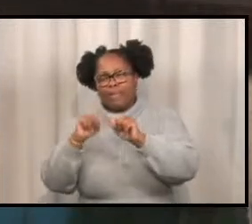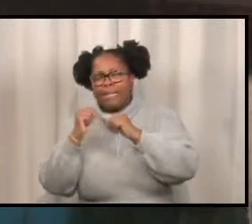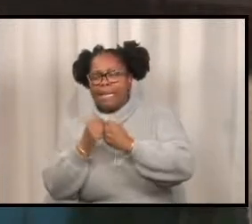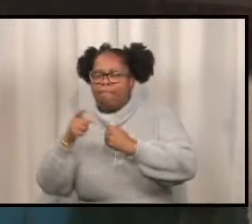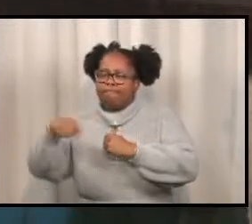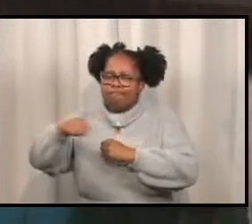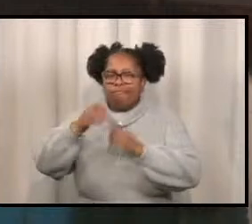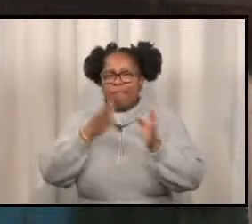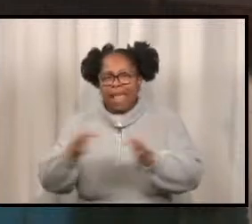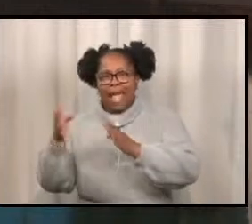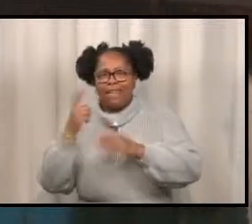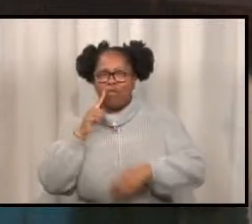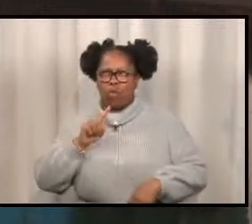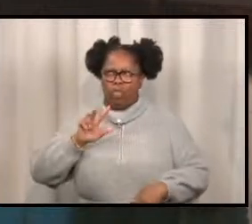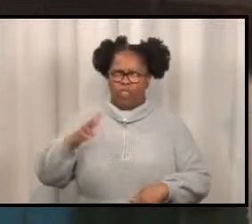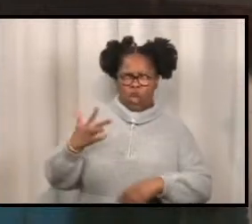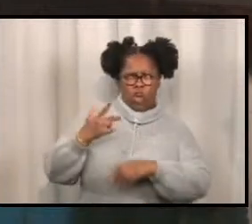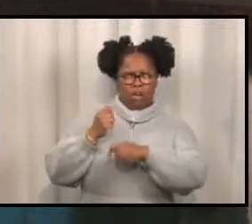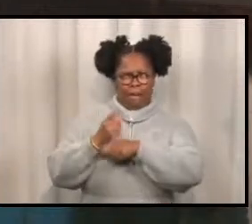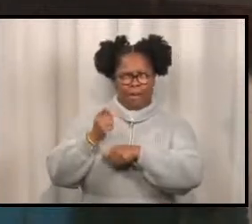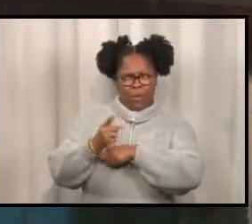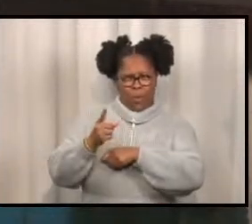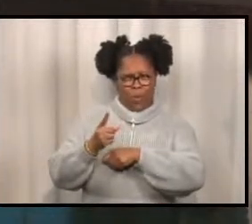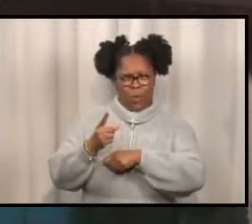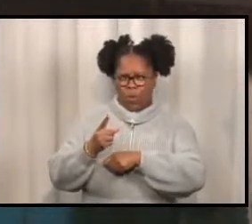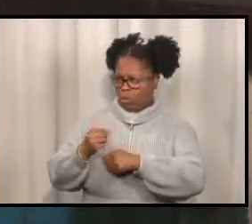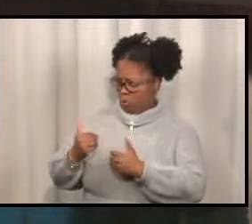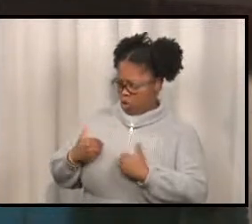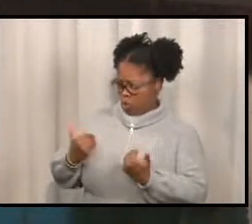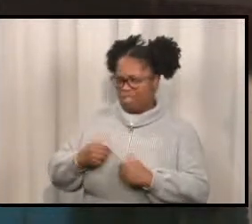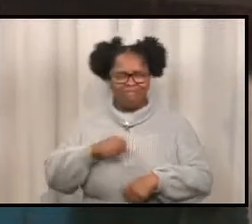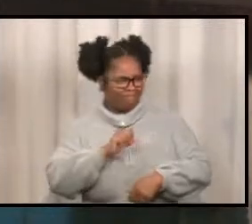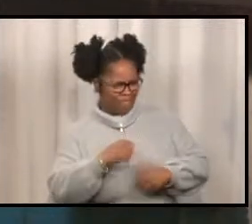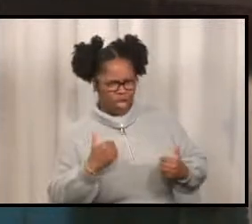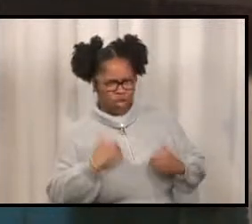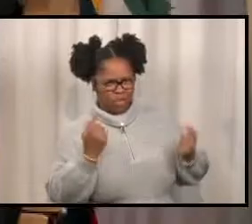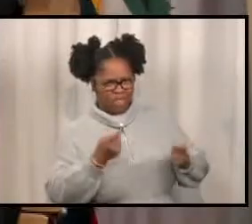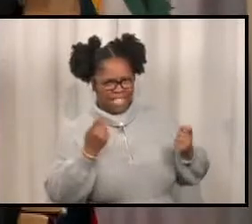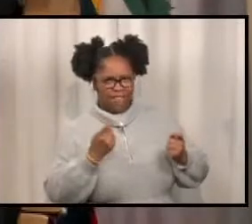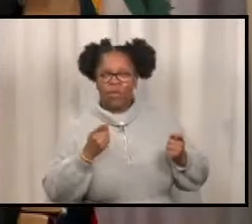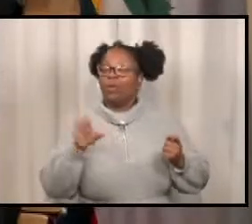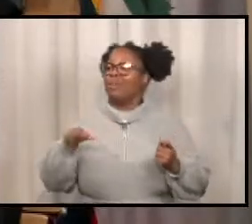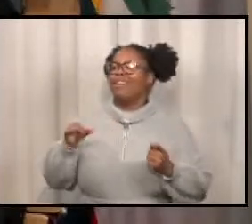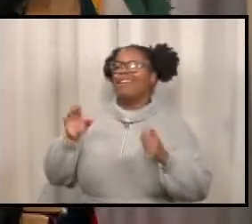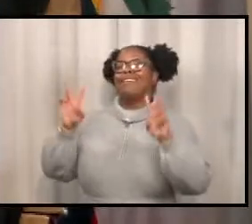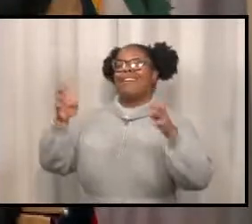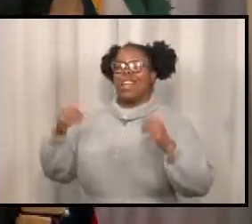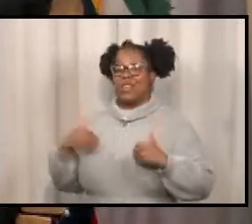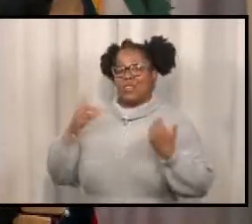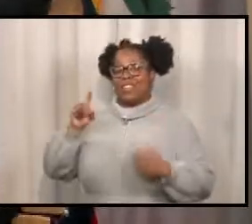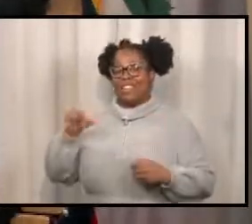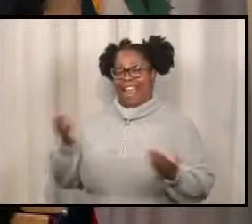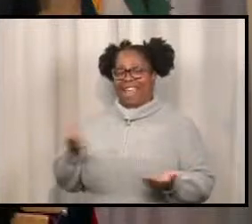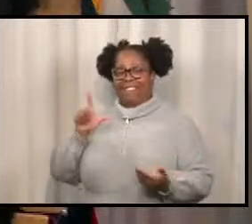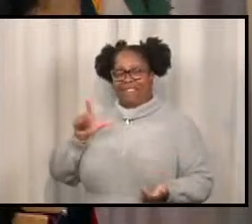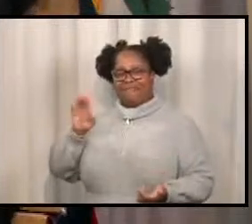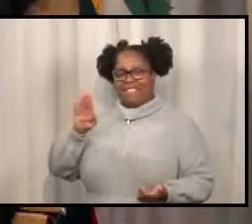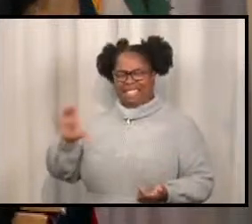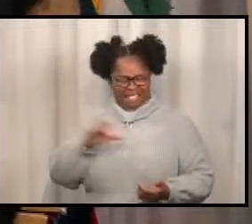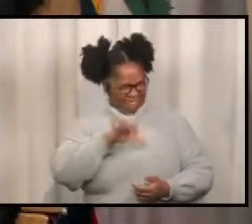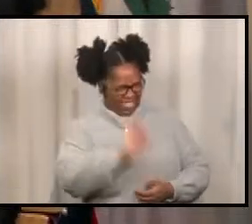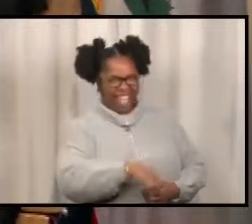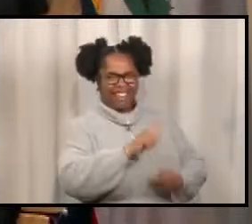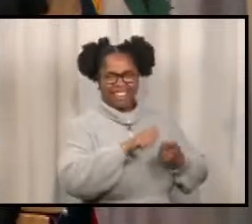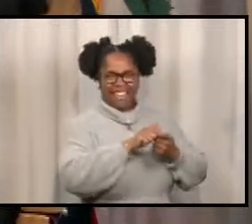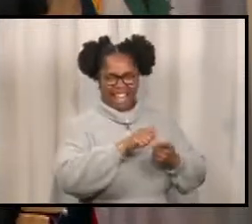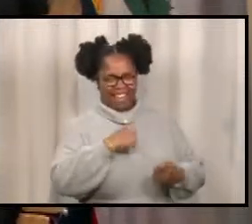planning the third annual Youth Festival, which is will be now Youth Day in the LBC. Youth Day in the LBC. That's right. Yeah, exactly. I